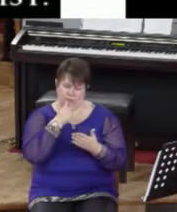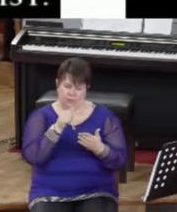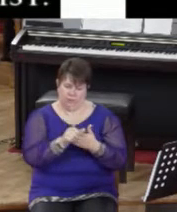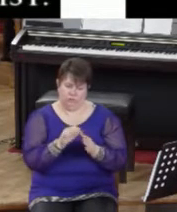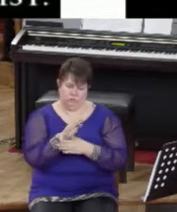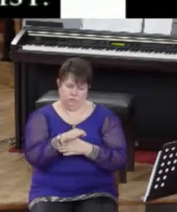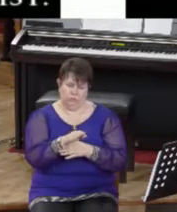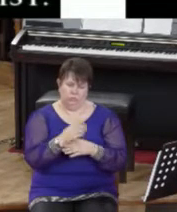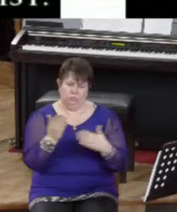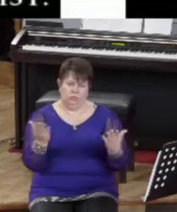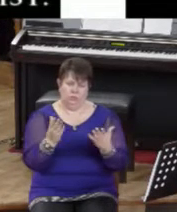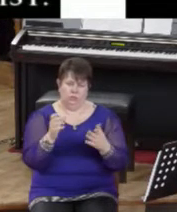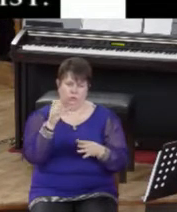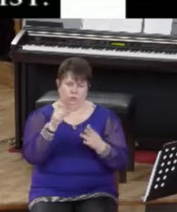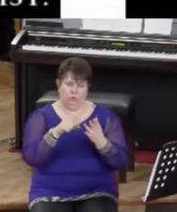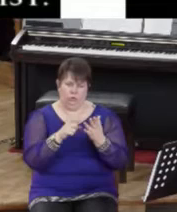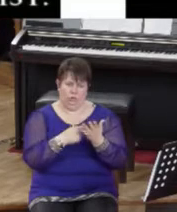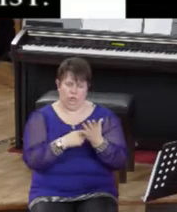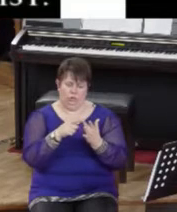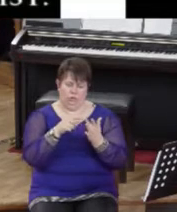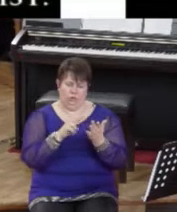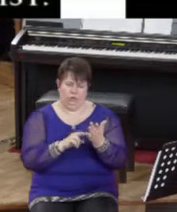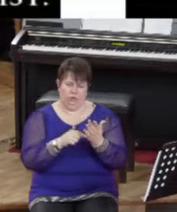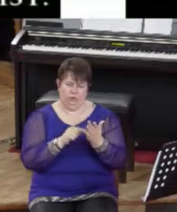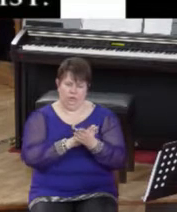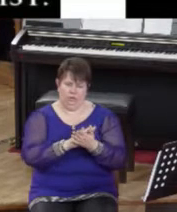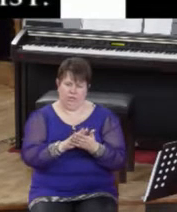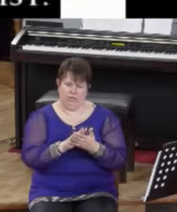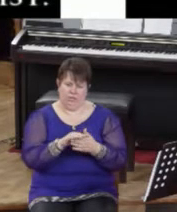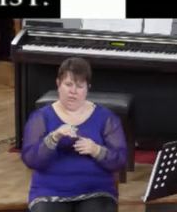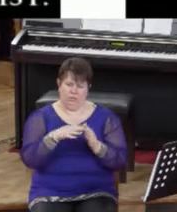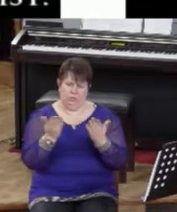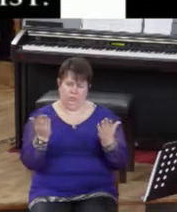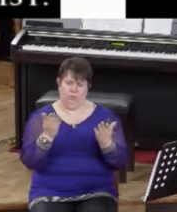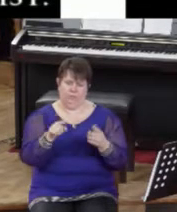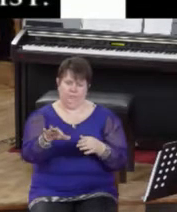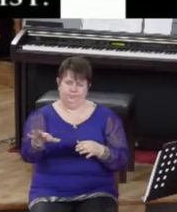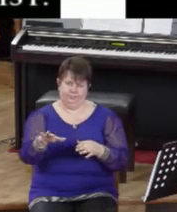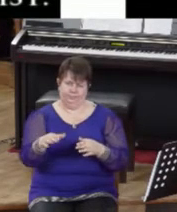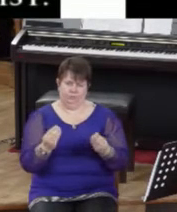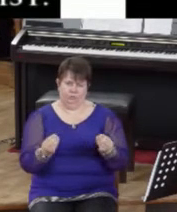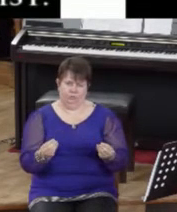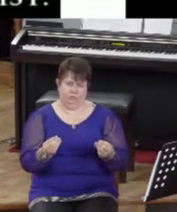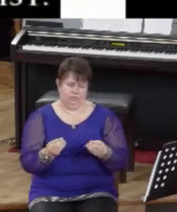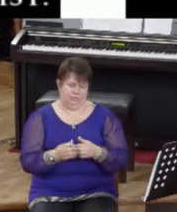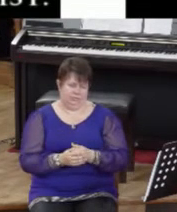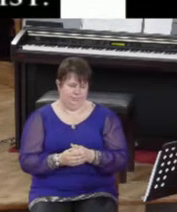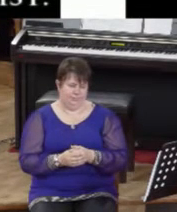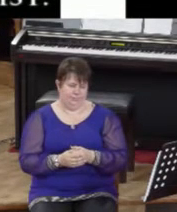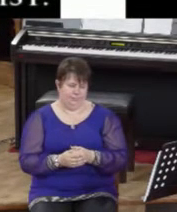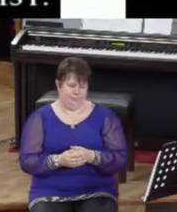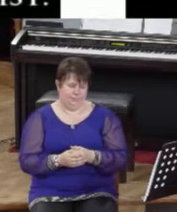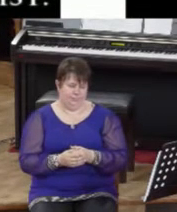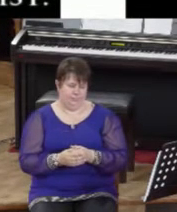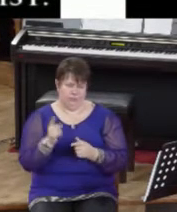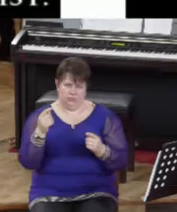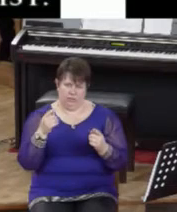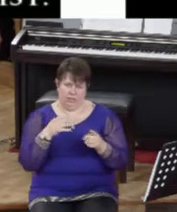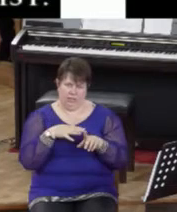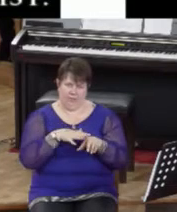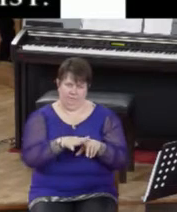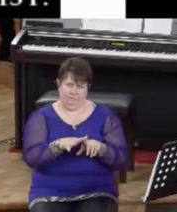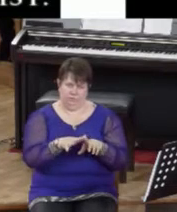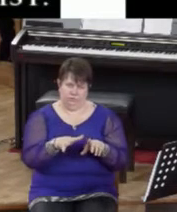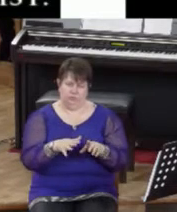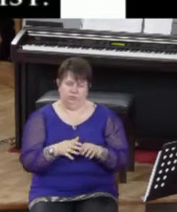Greek city, and it was heavily influenced by a belief that all things physical